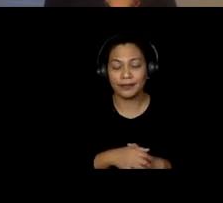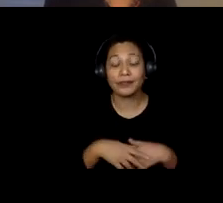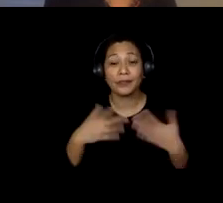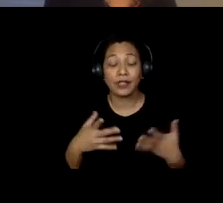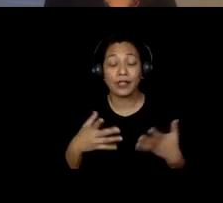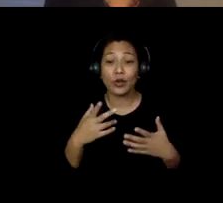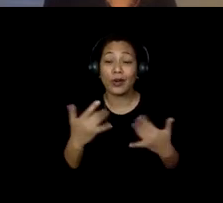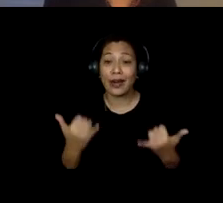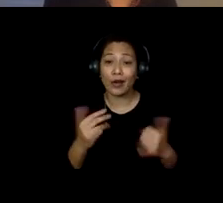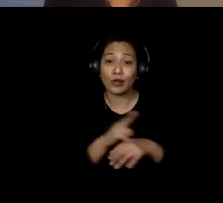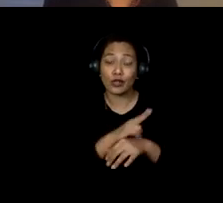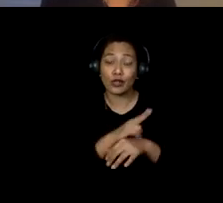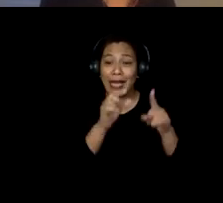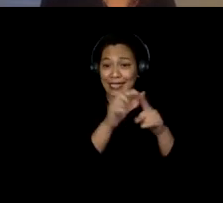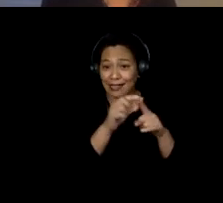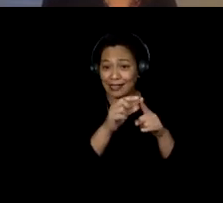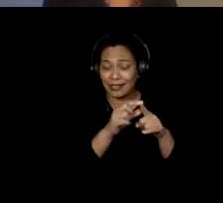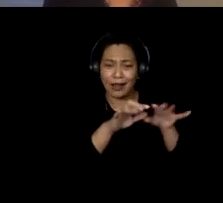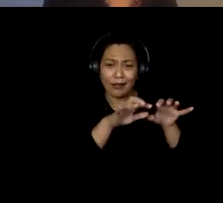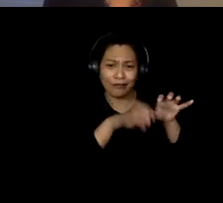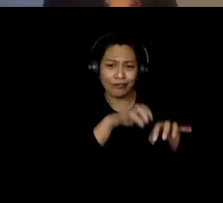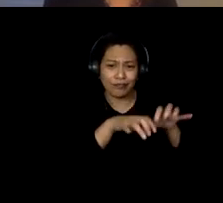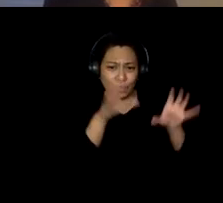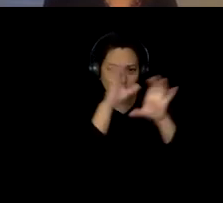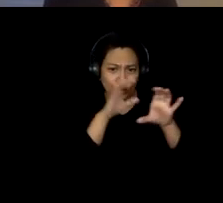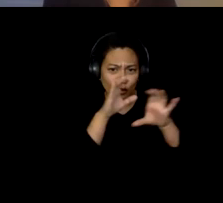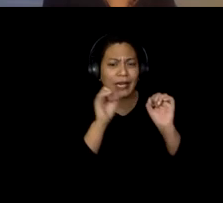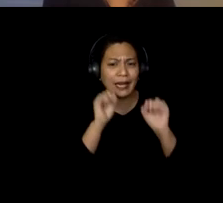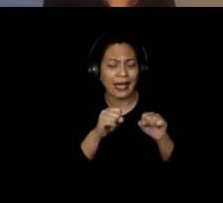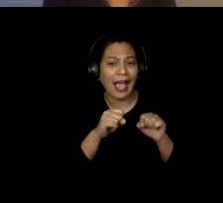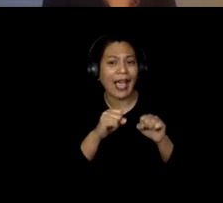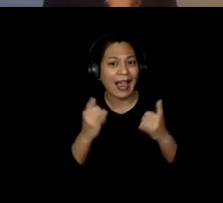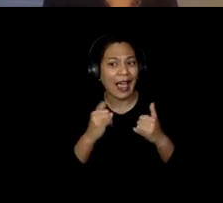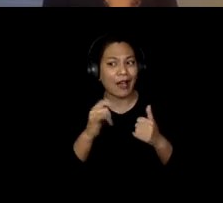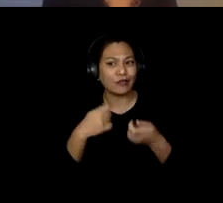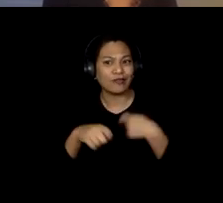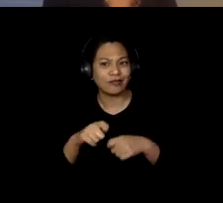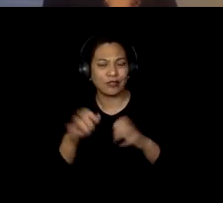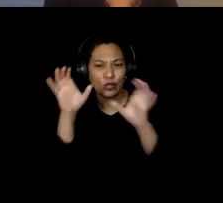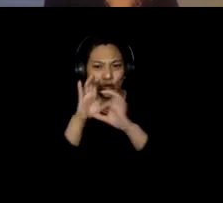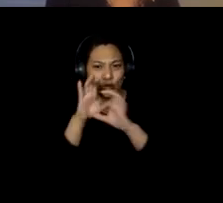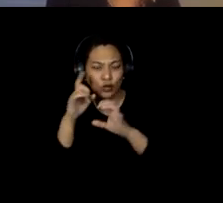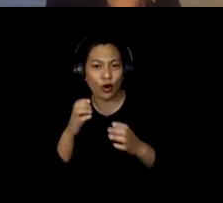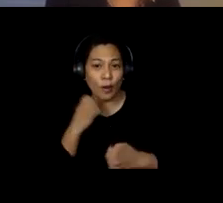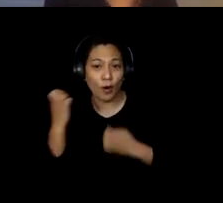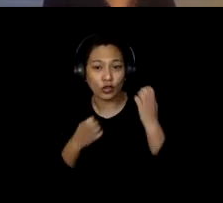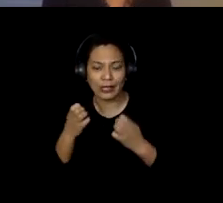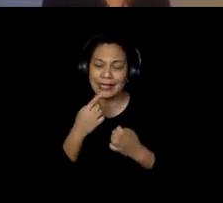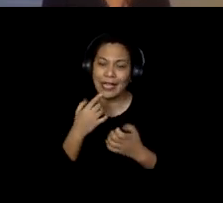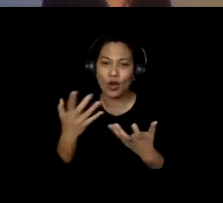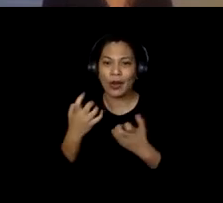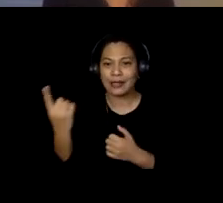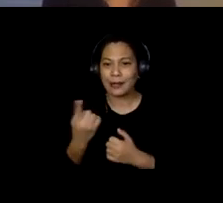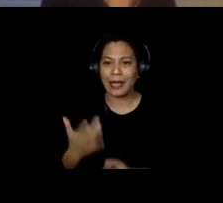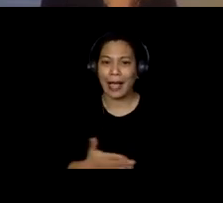using text. We could searching for emotion. Can you give me something that is happy? You know,